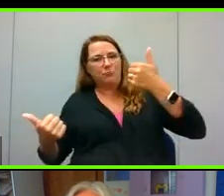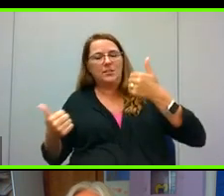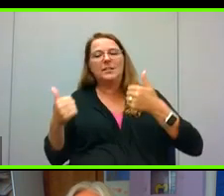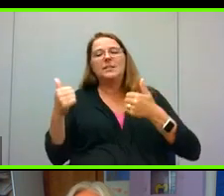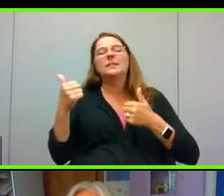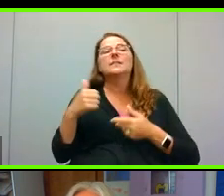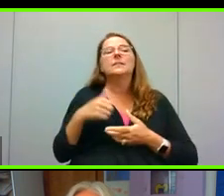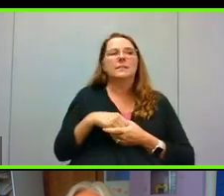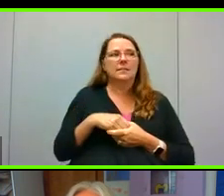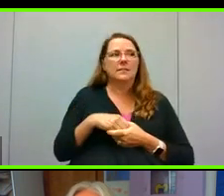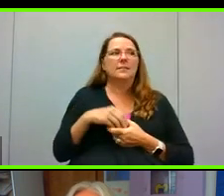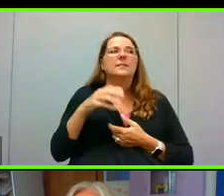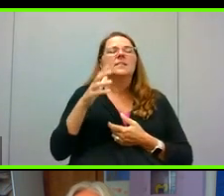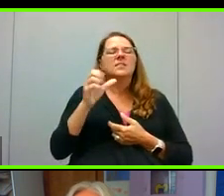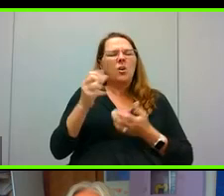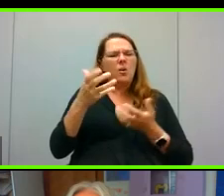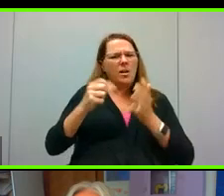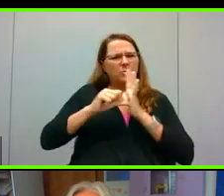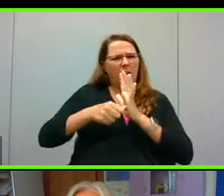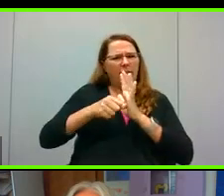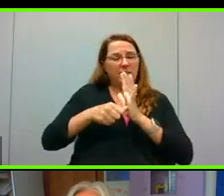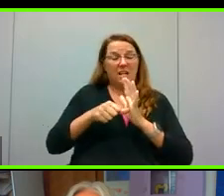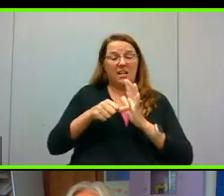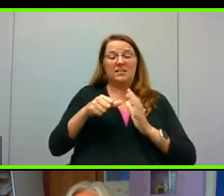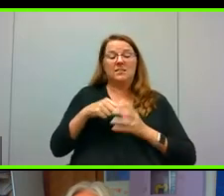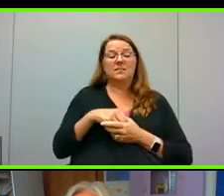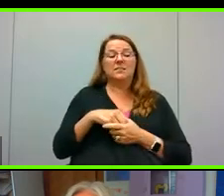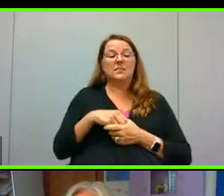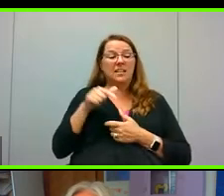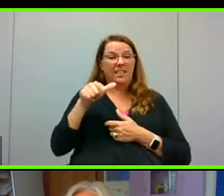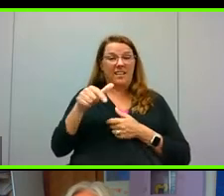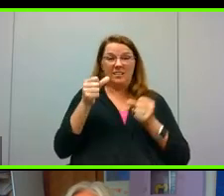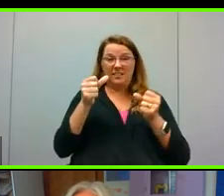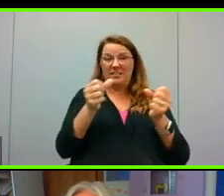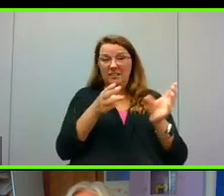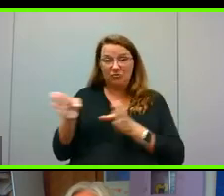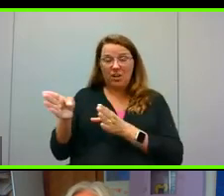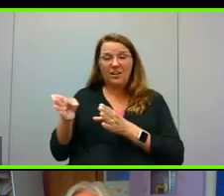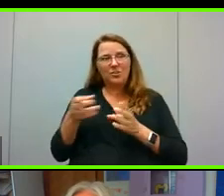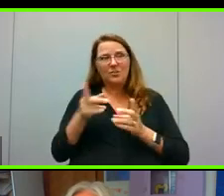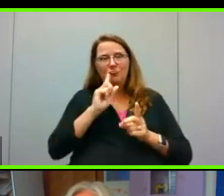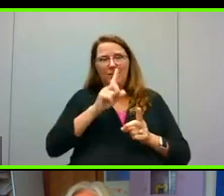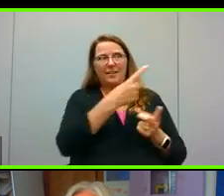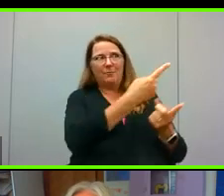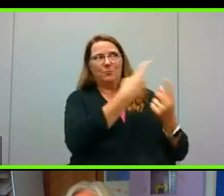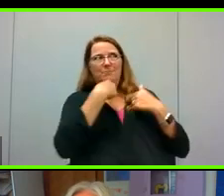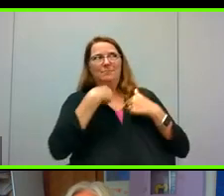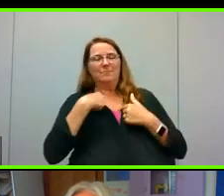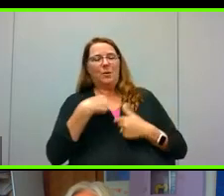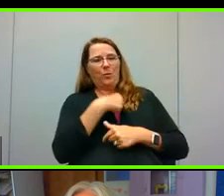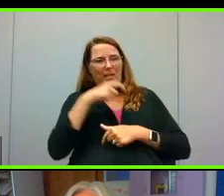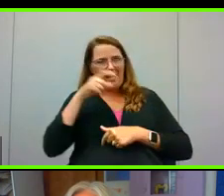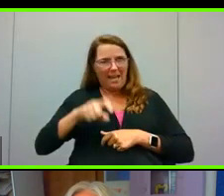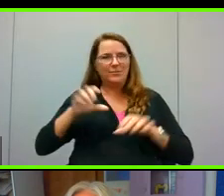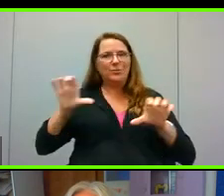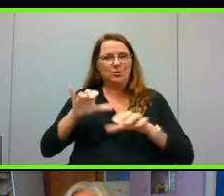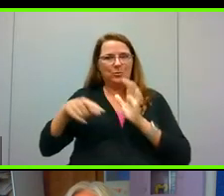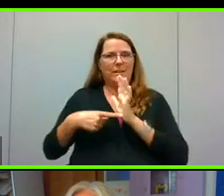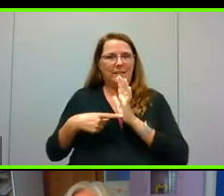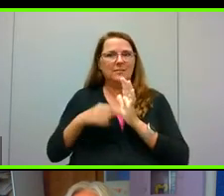just to emphasize, this is the strategy, and it's really Virginia's marching orders for how all of our workforce